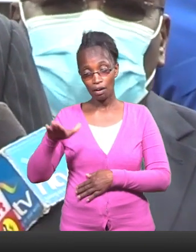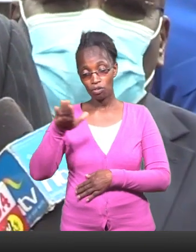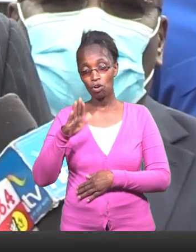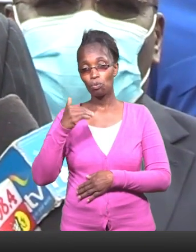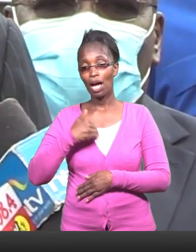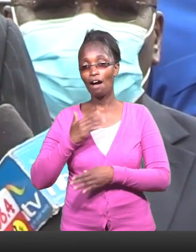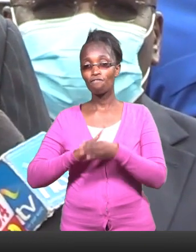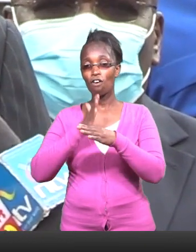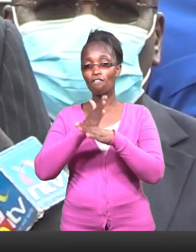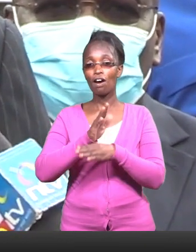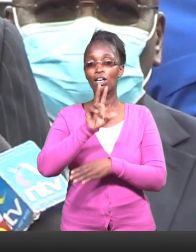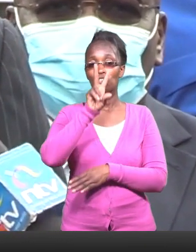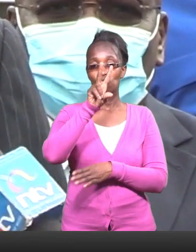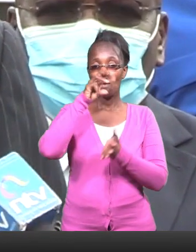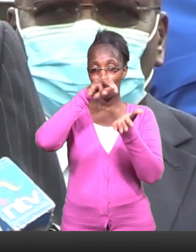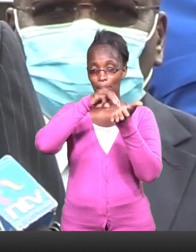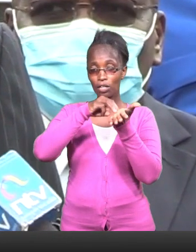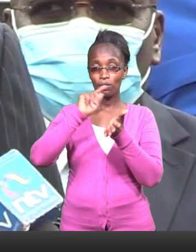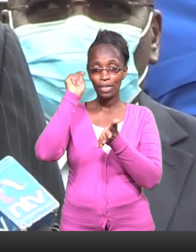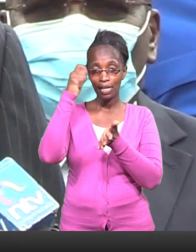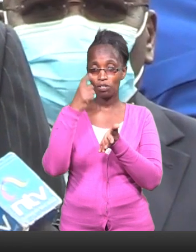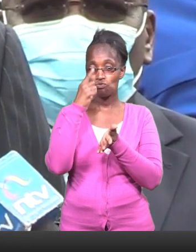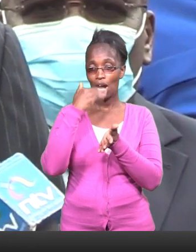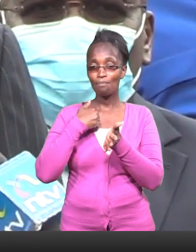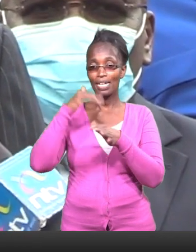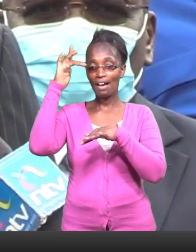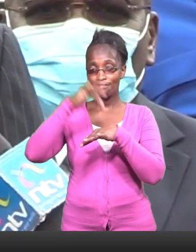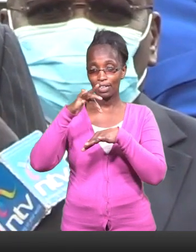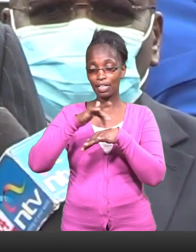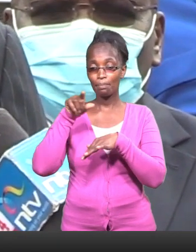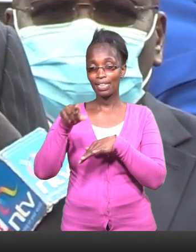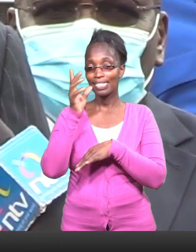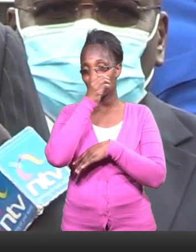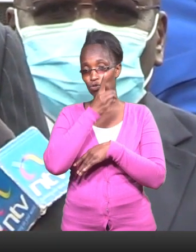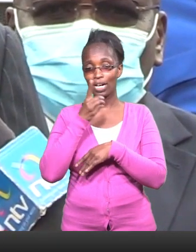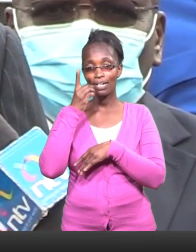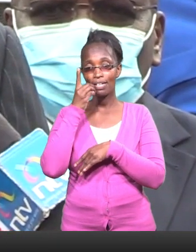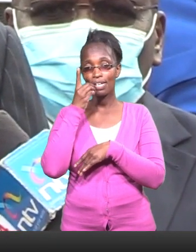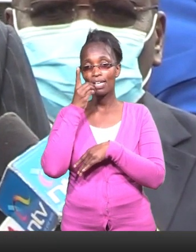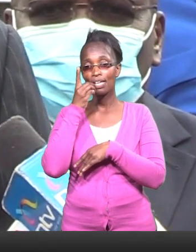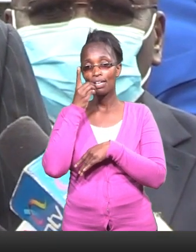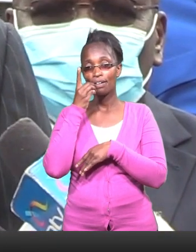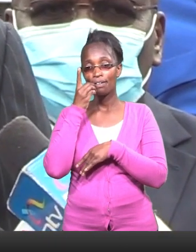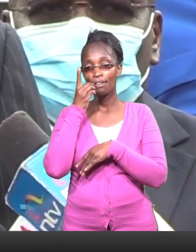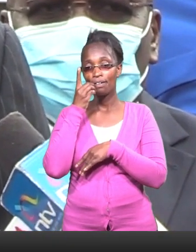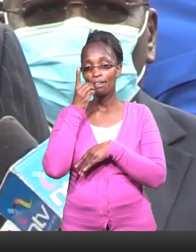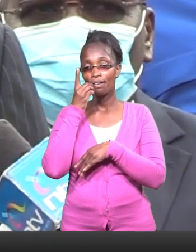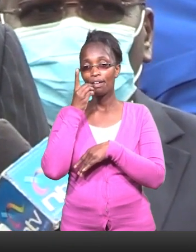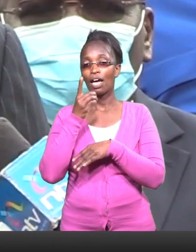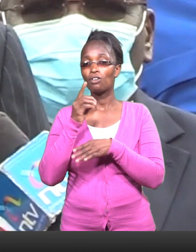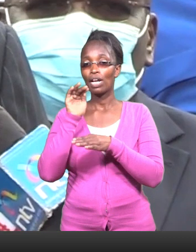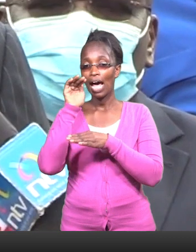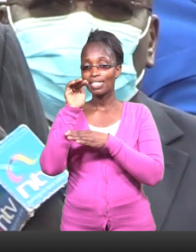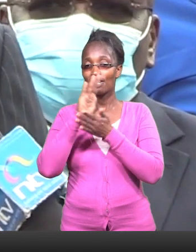affected. We have over 2 million Kenyans who have been affected by this drought, and they're